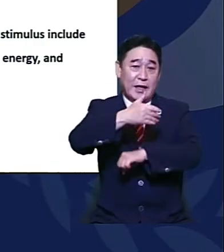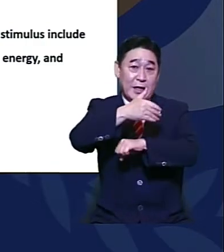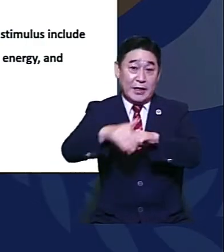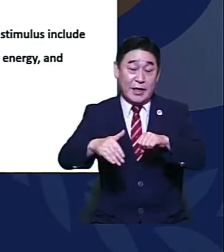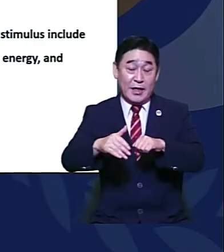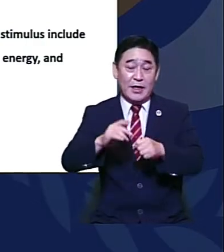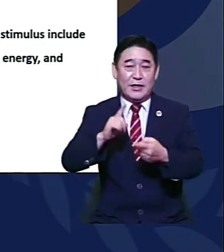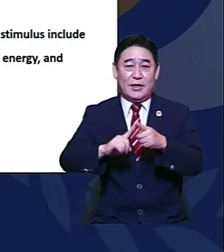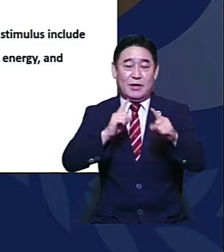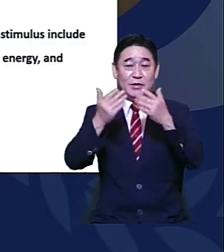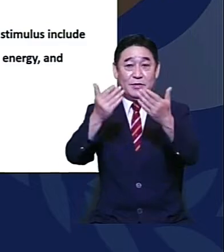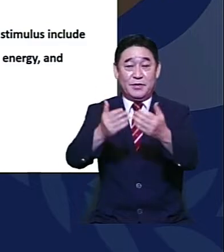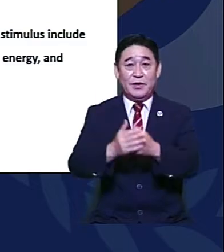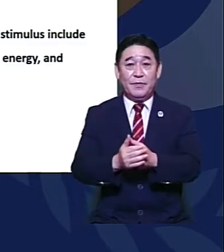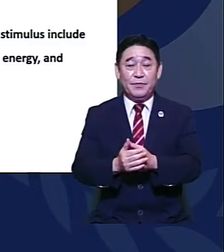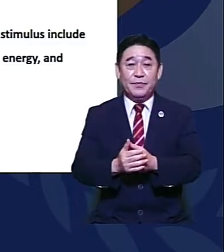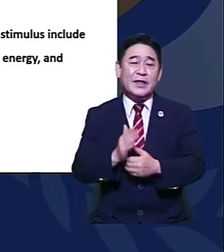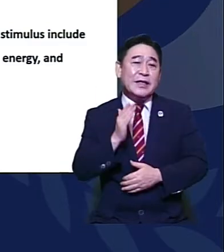is Green New Deal ODA?